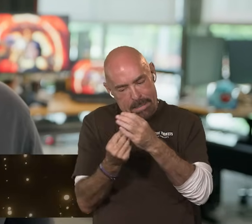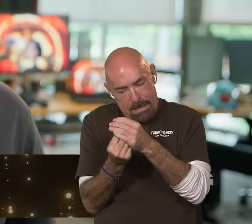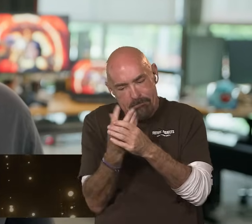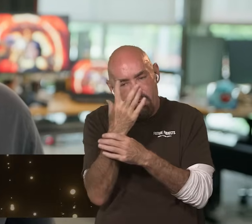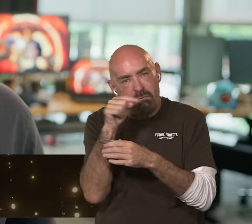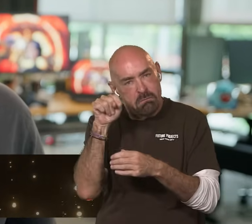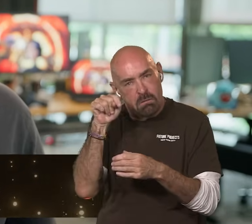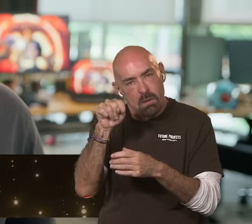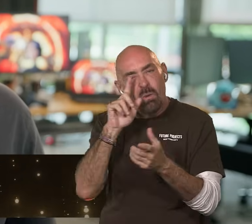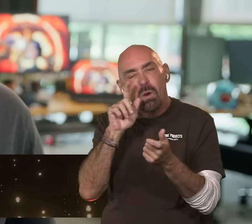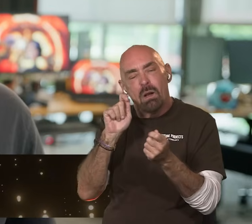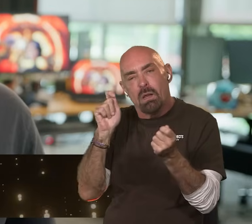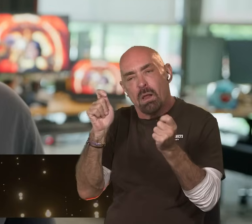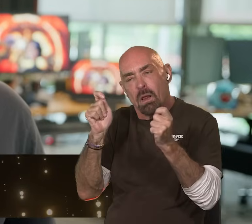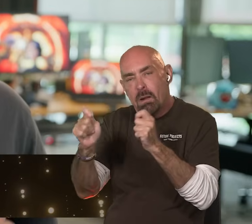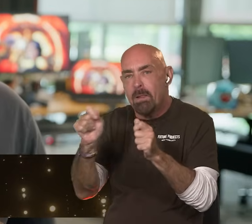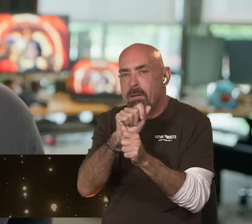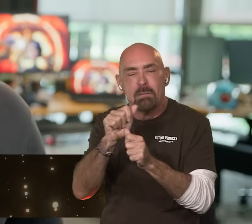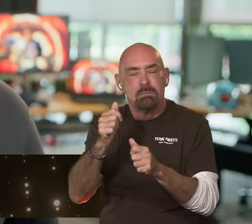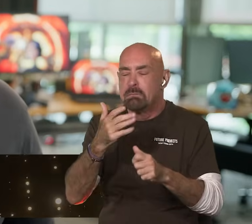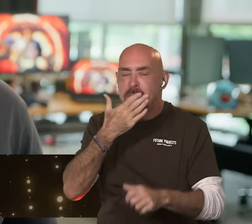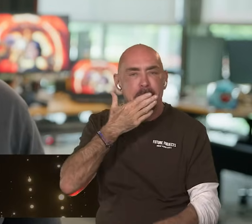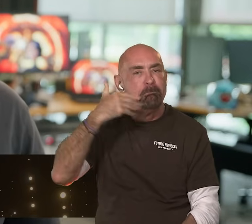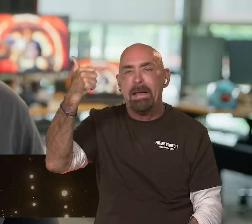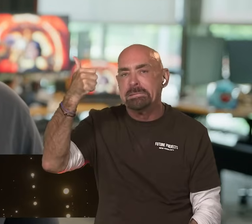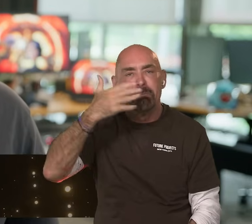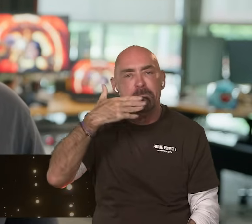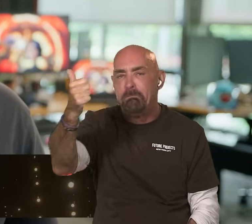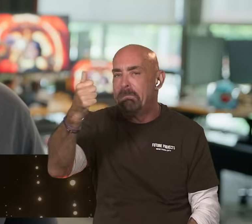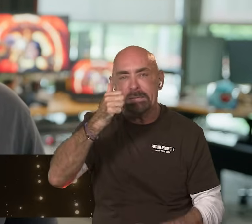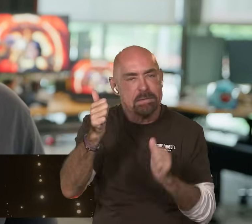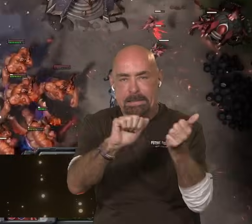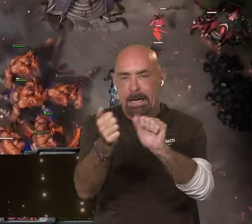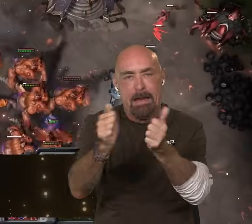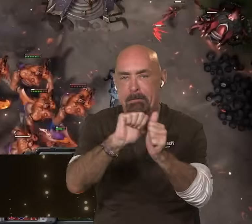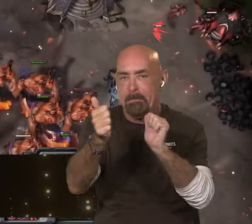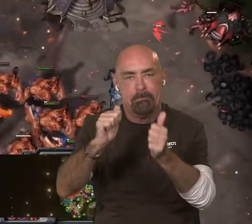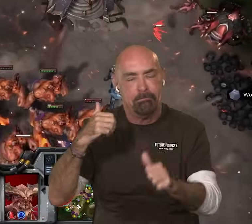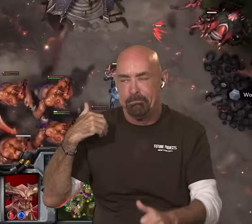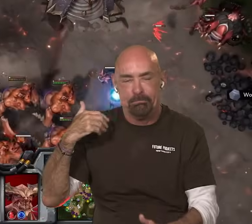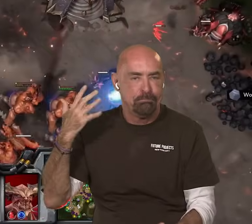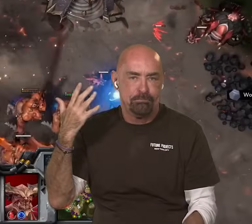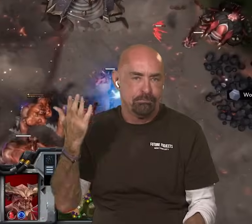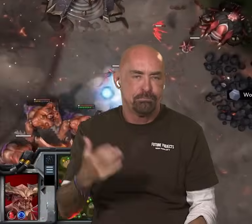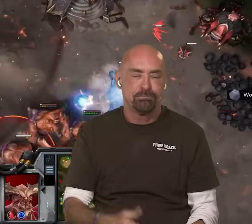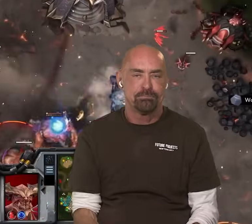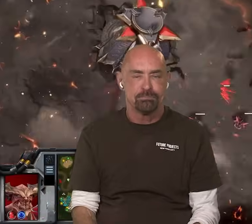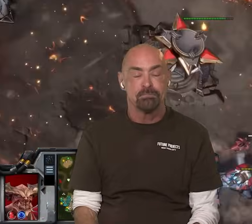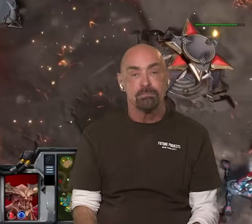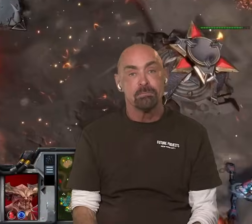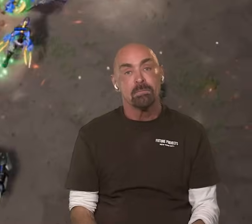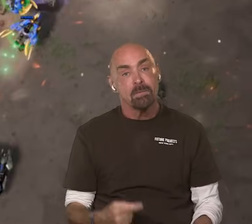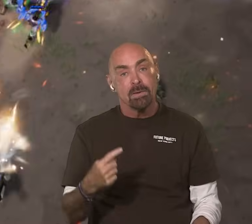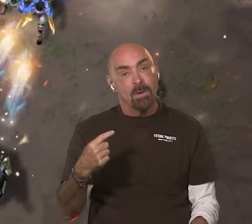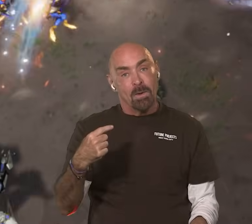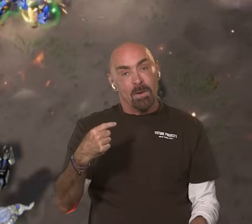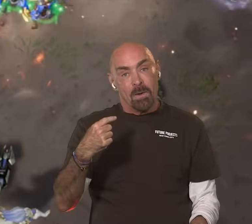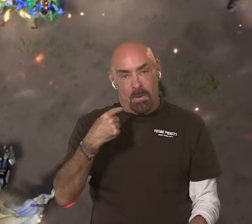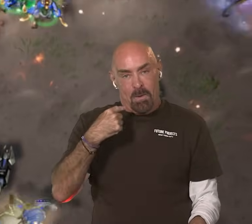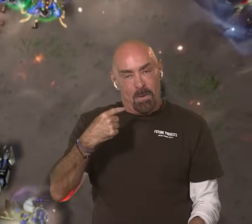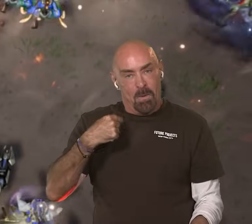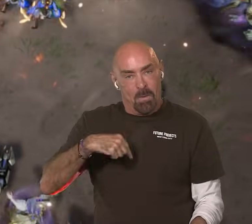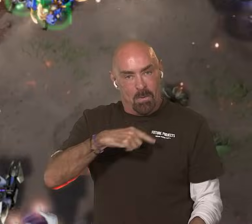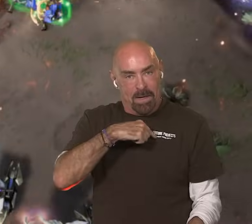evolves, will turn into something that is literally the best game that we've ever worked on as a result. We hope